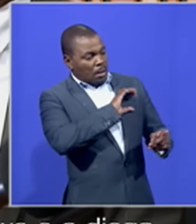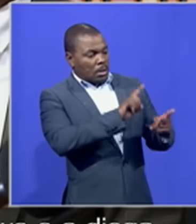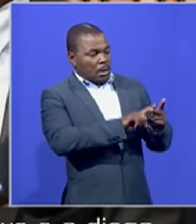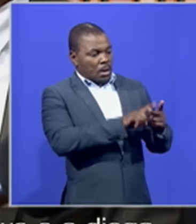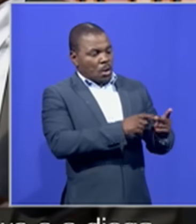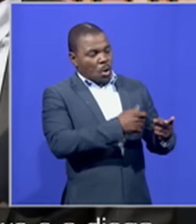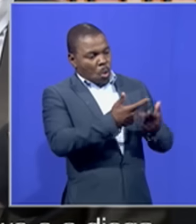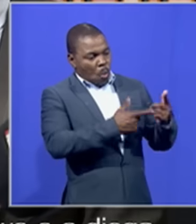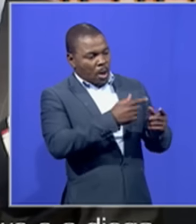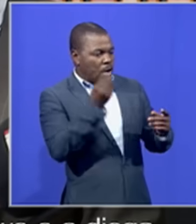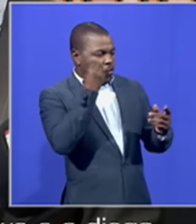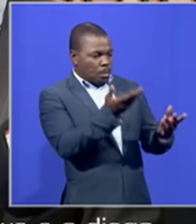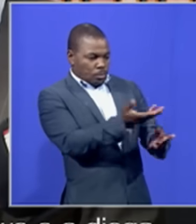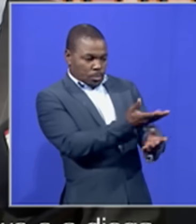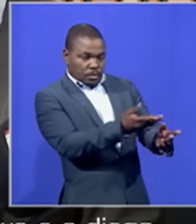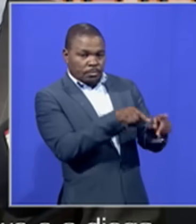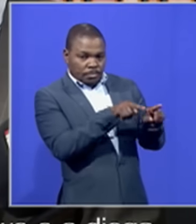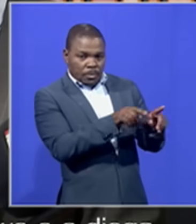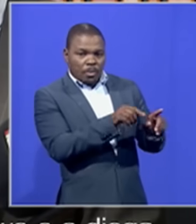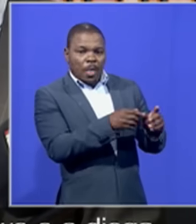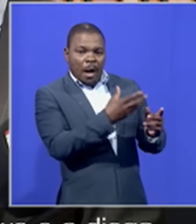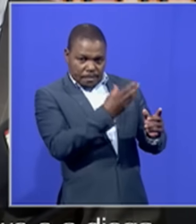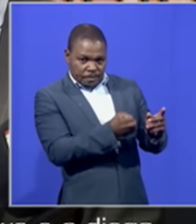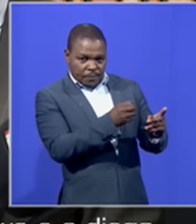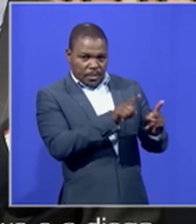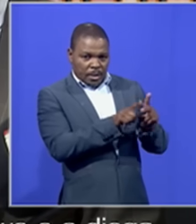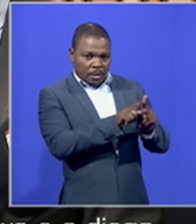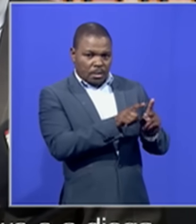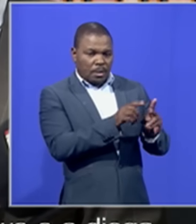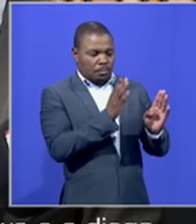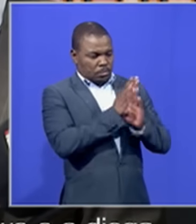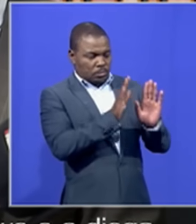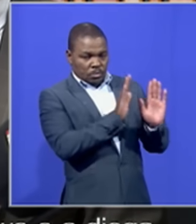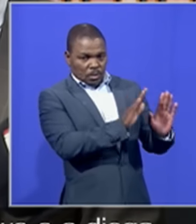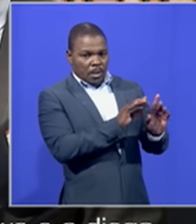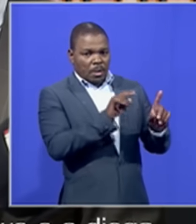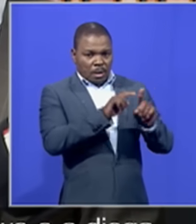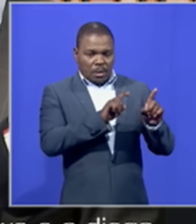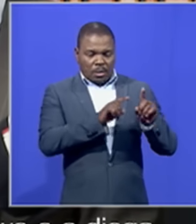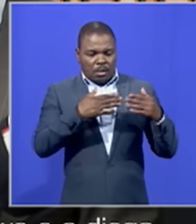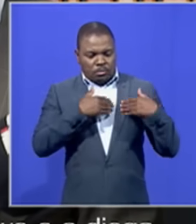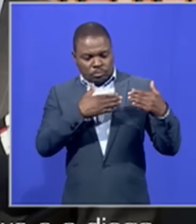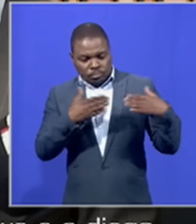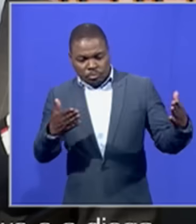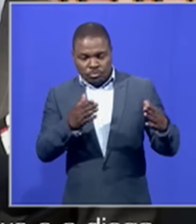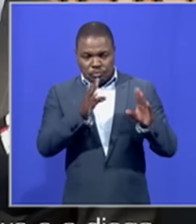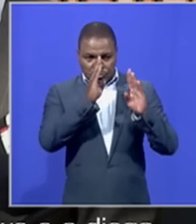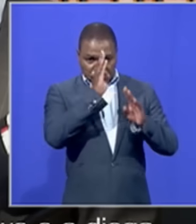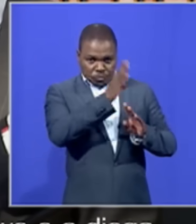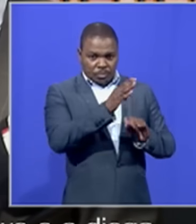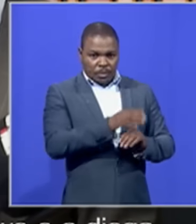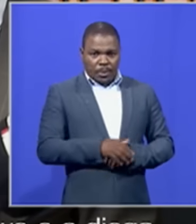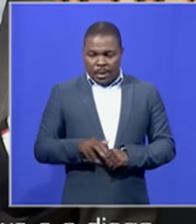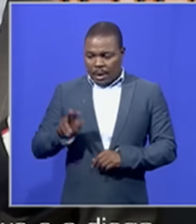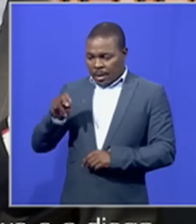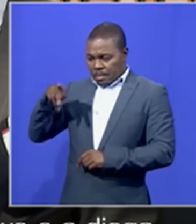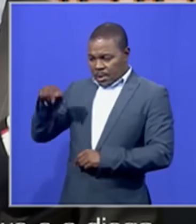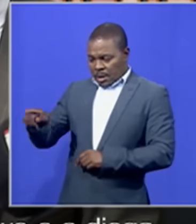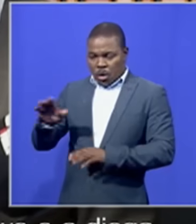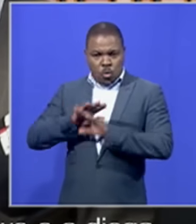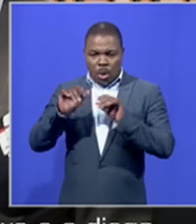information, and the broad answer to that, or general answer to that, is the state is not even